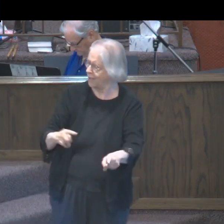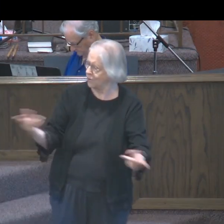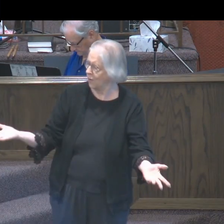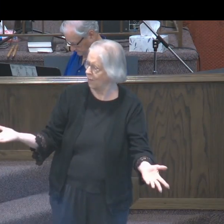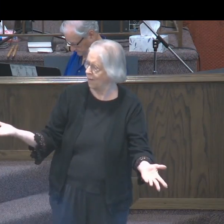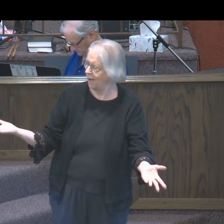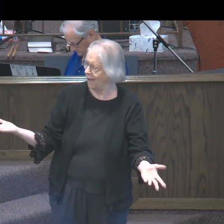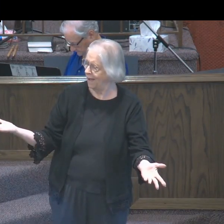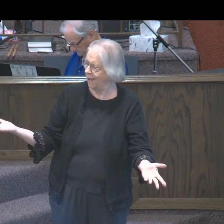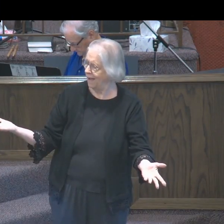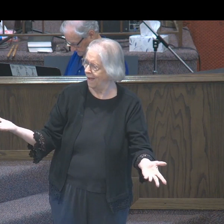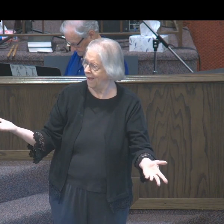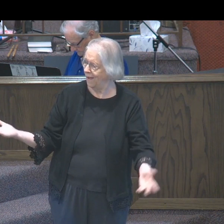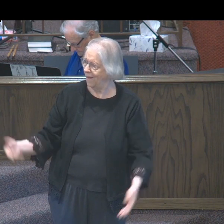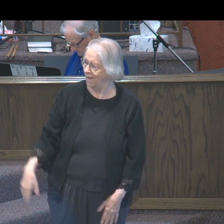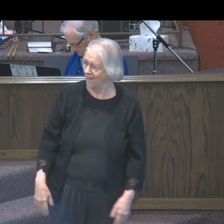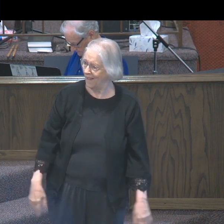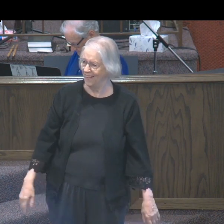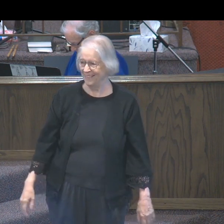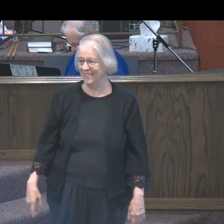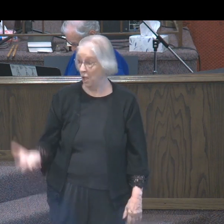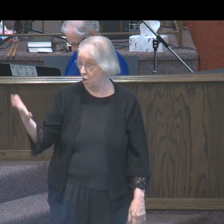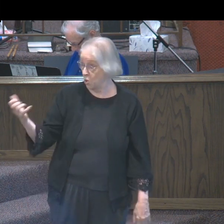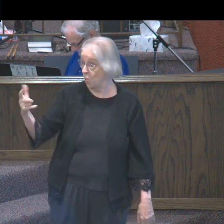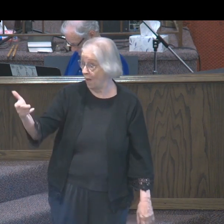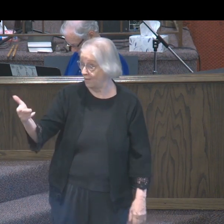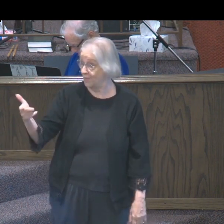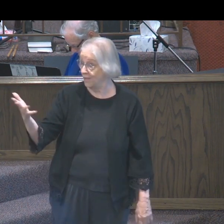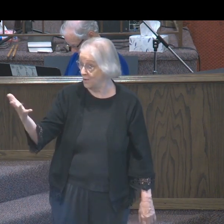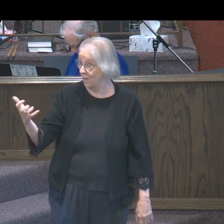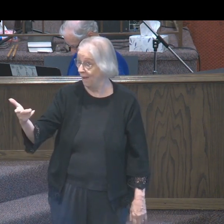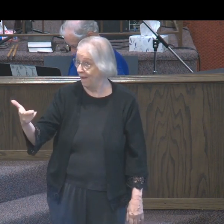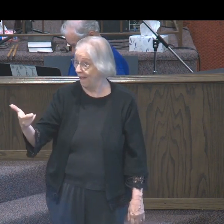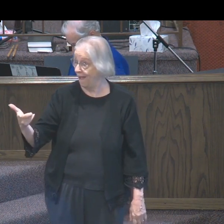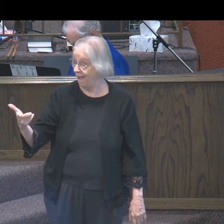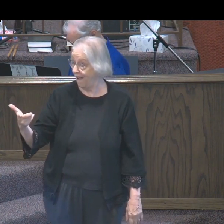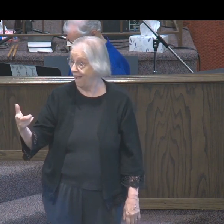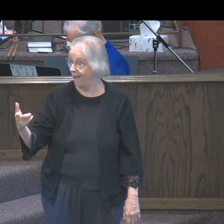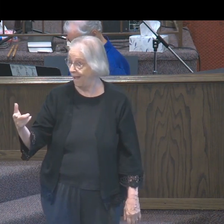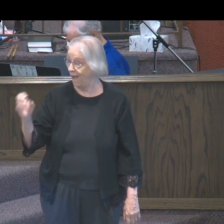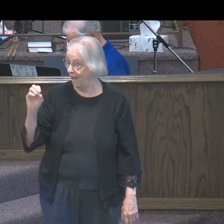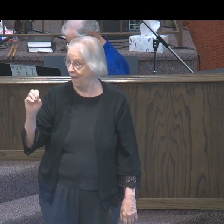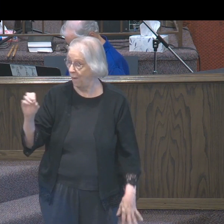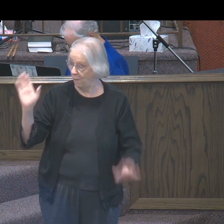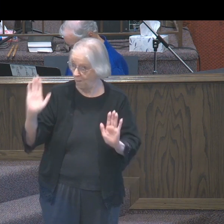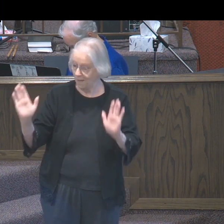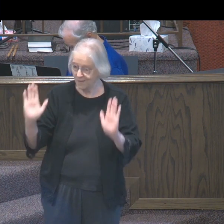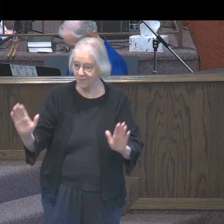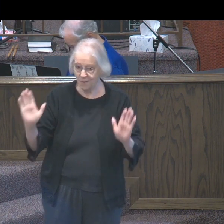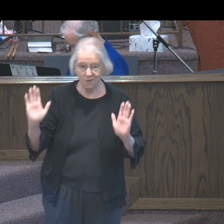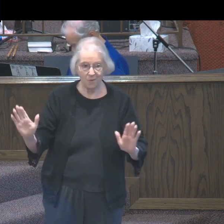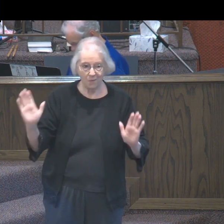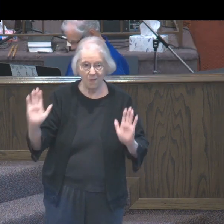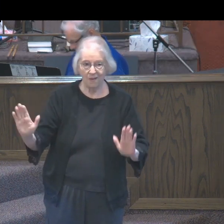comes down, and loading it on trailers and hauling it. So if you are interested in doing that, helping us with